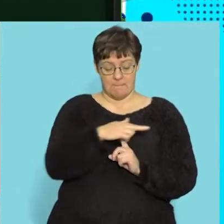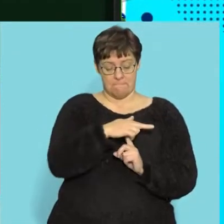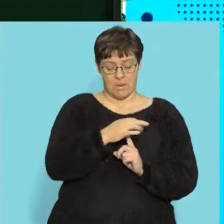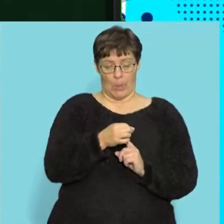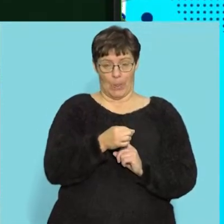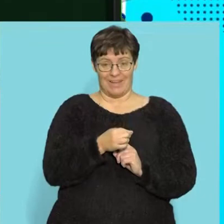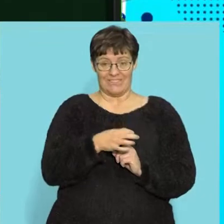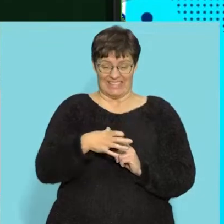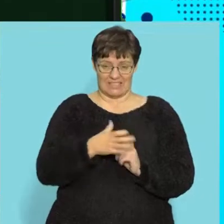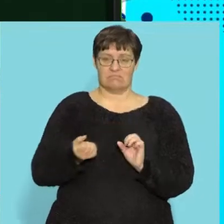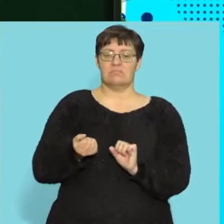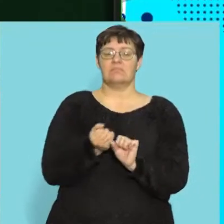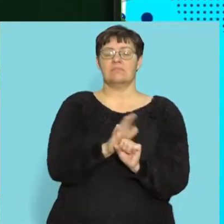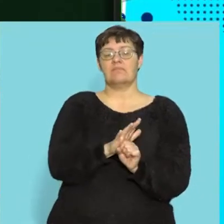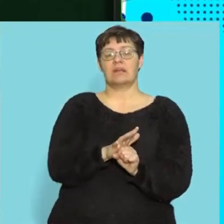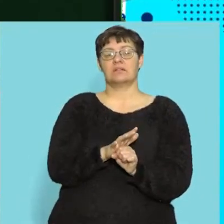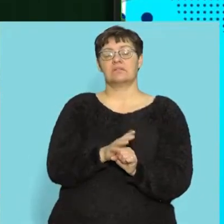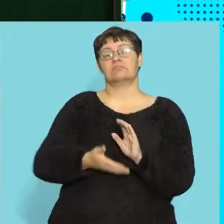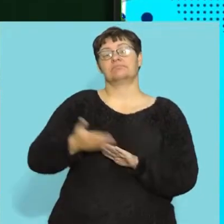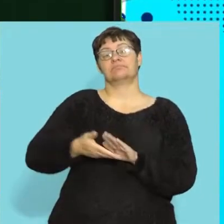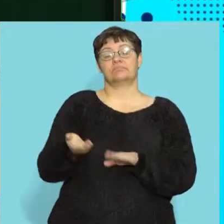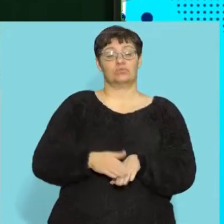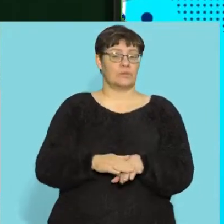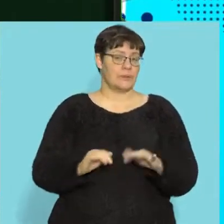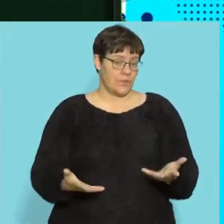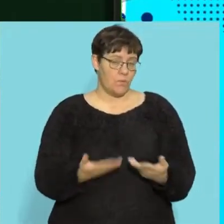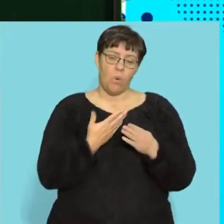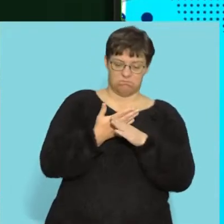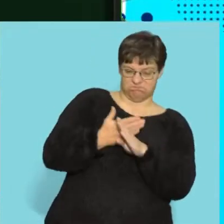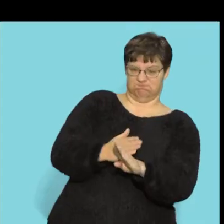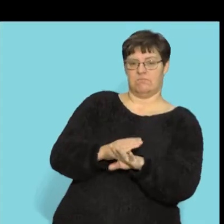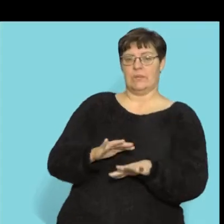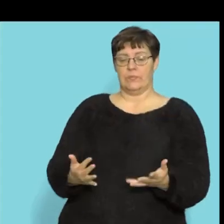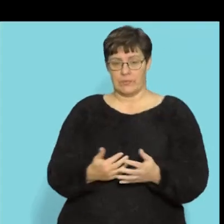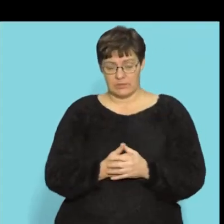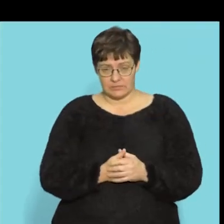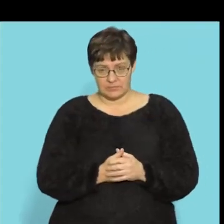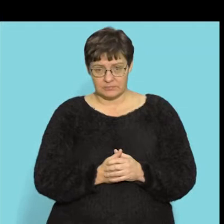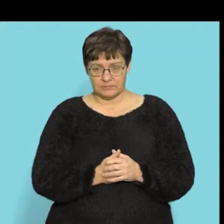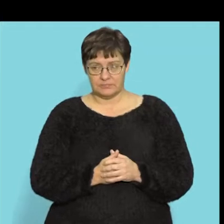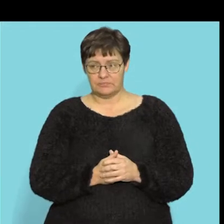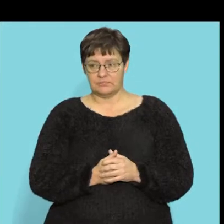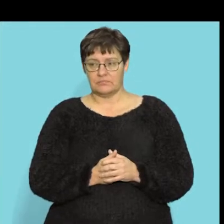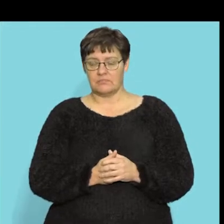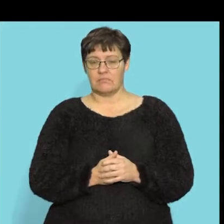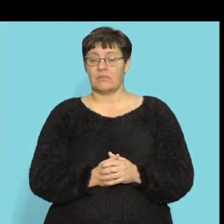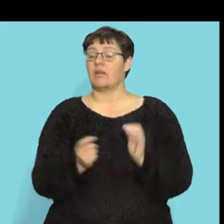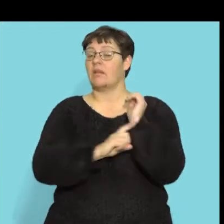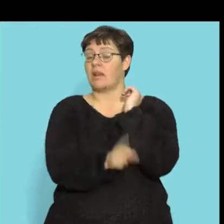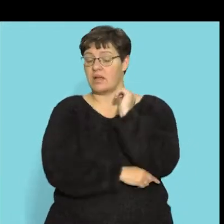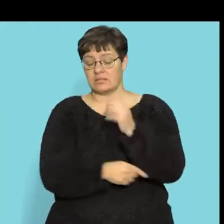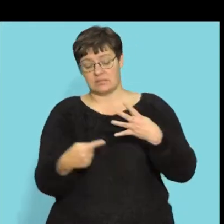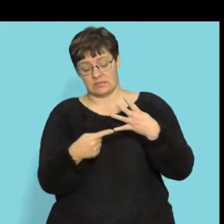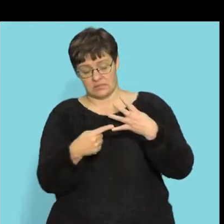affect the flow of charge or resistance of that particular material, right? And lastly, we'll look at